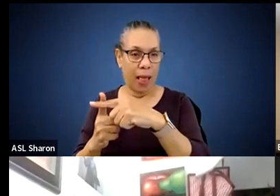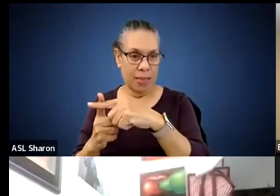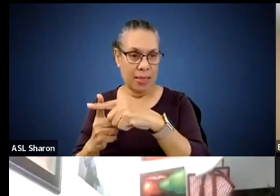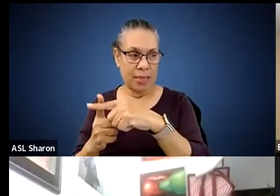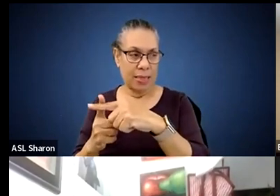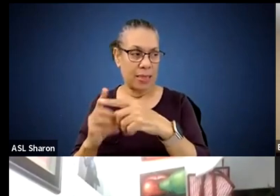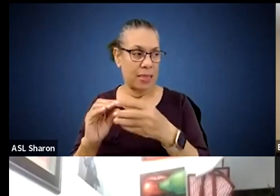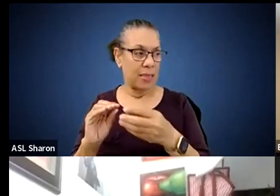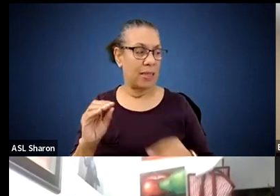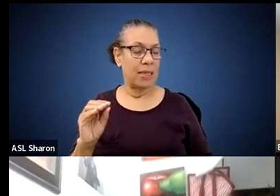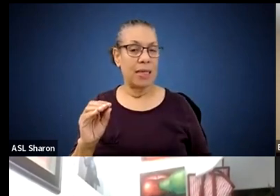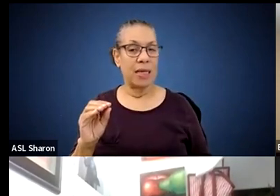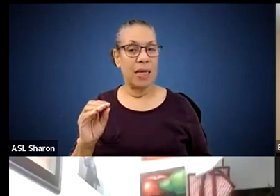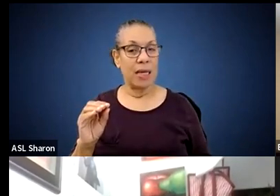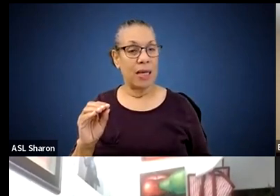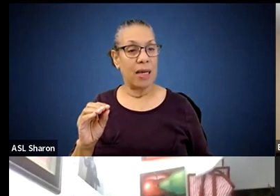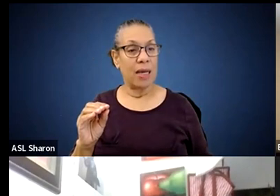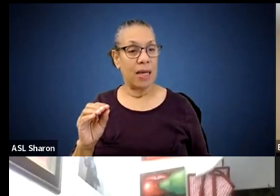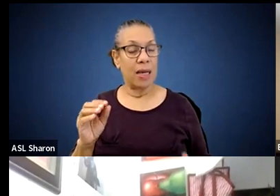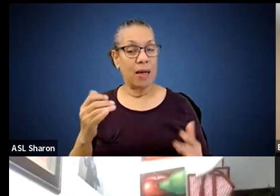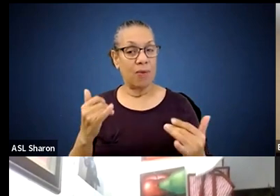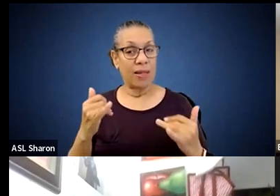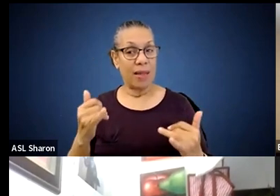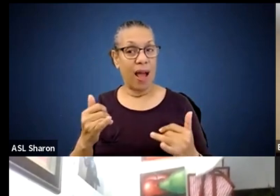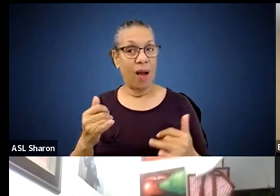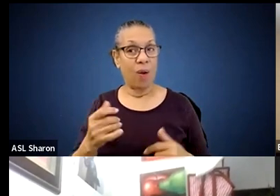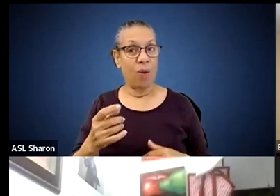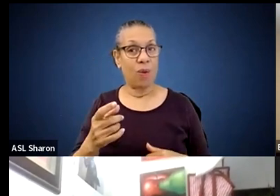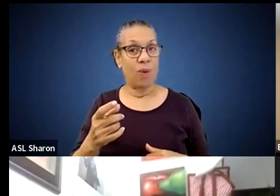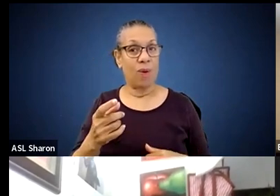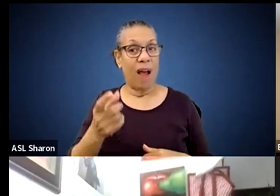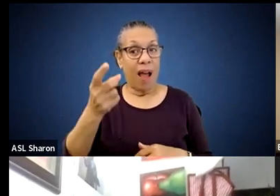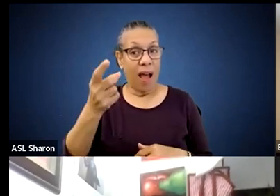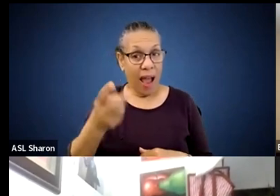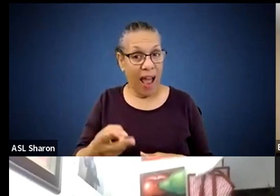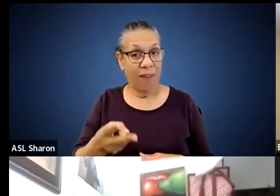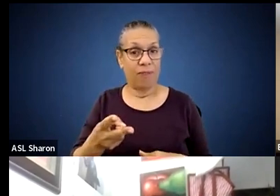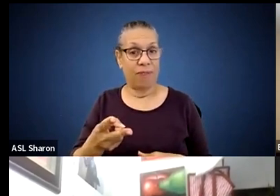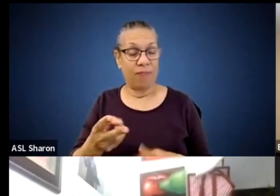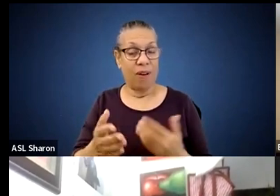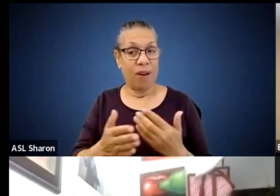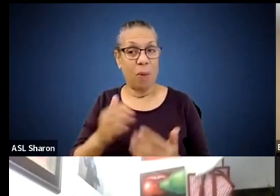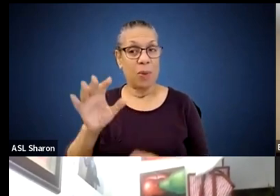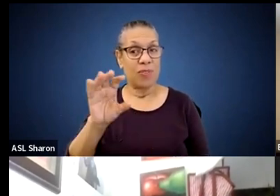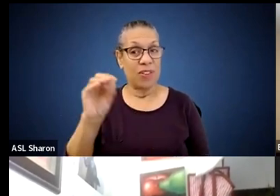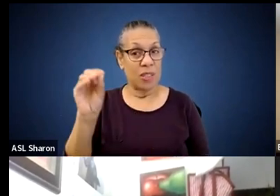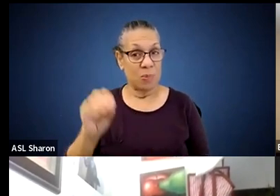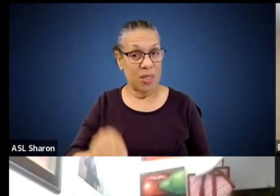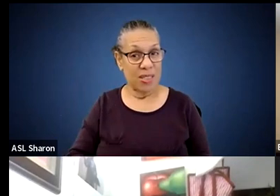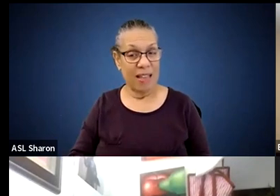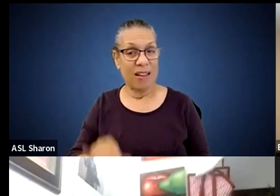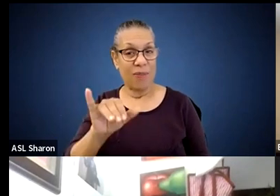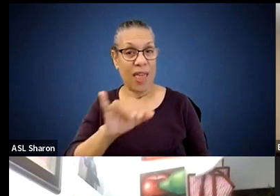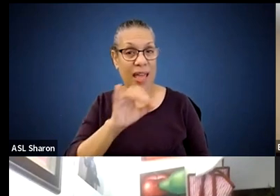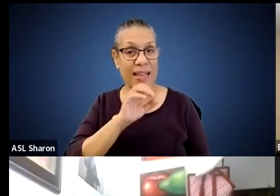our kids right like we're almost at half of those young people are are chronically absent and just like in terms of skill